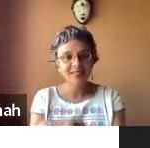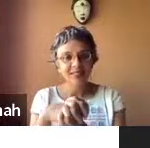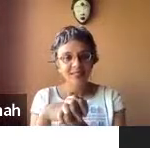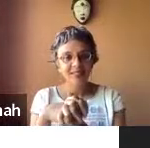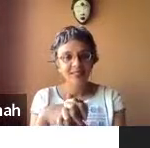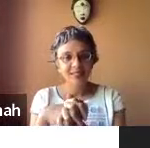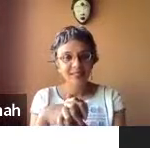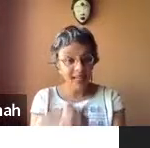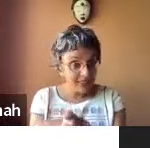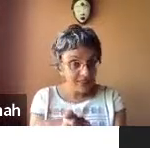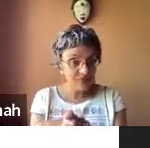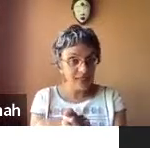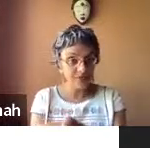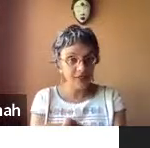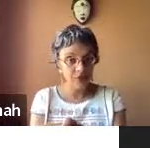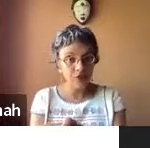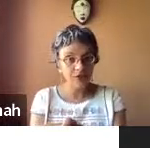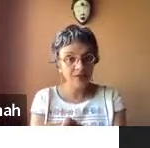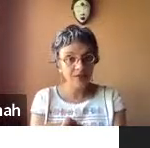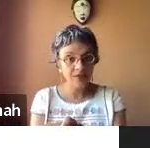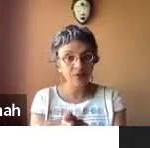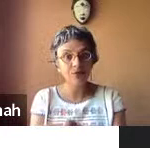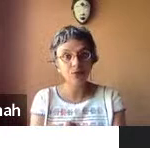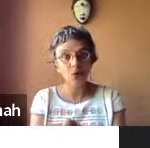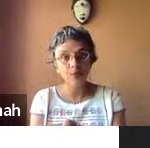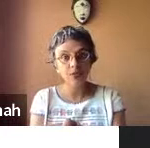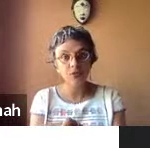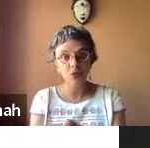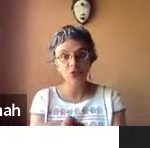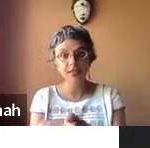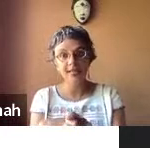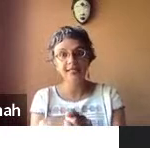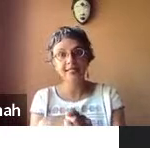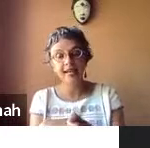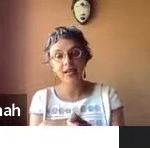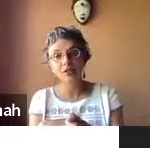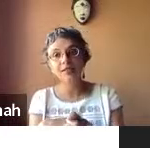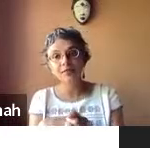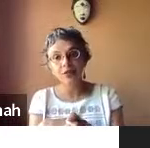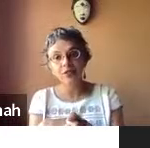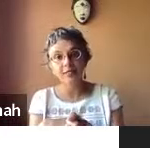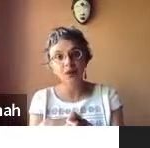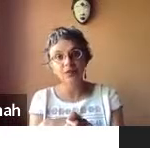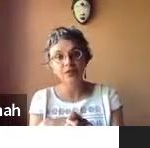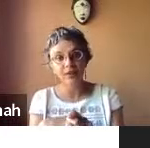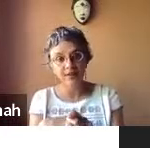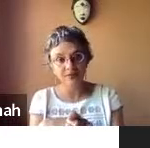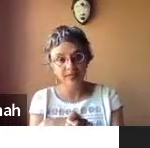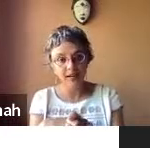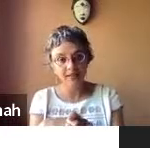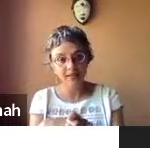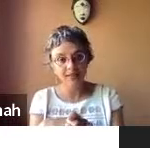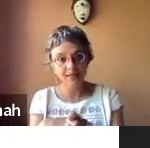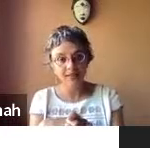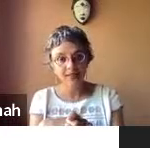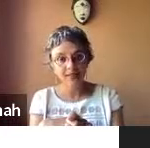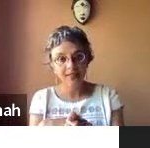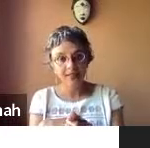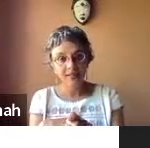studies, collective definition of forms of socialized care in various parts of